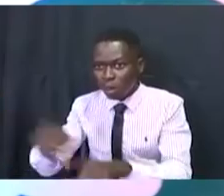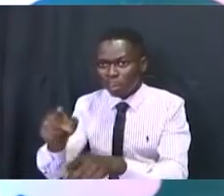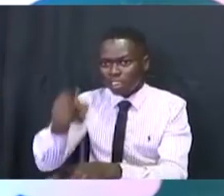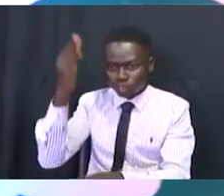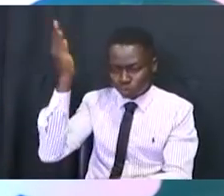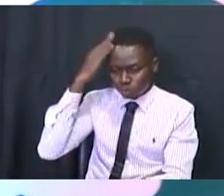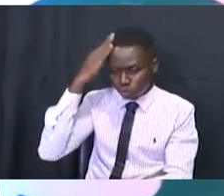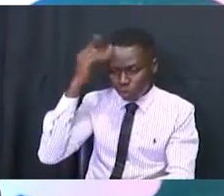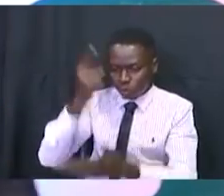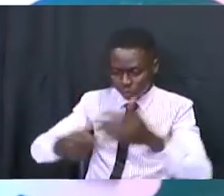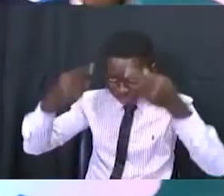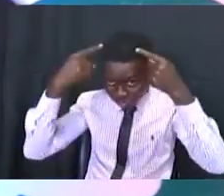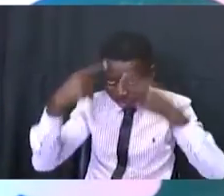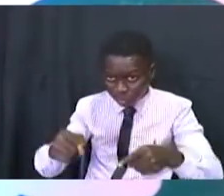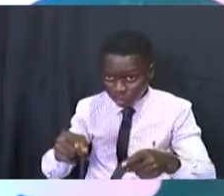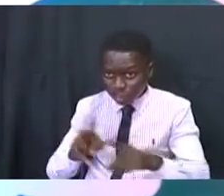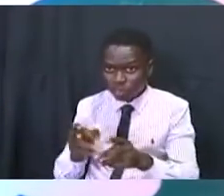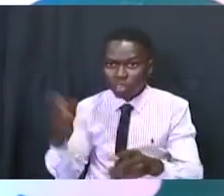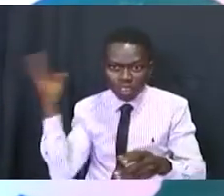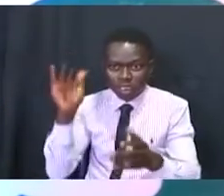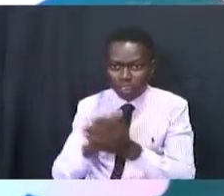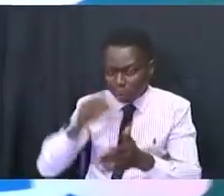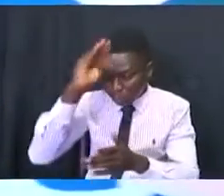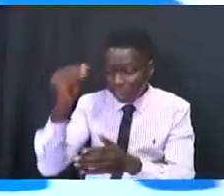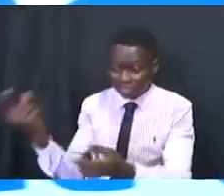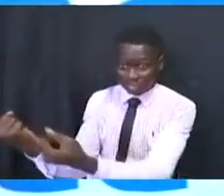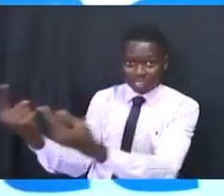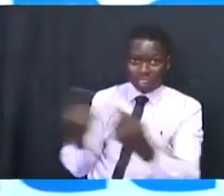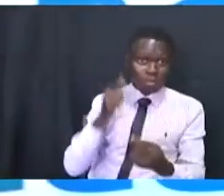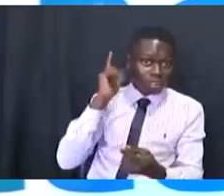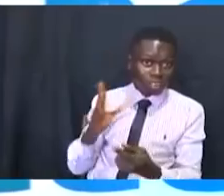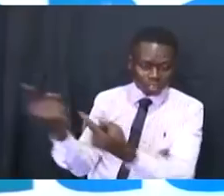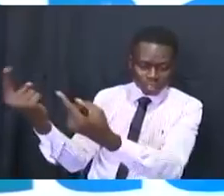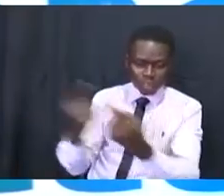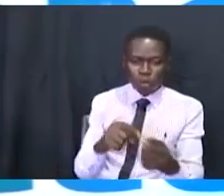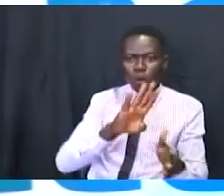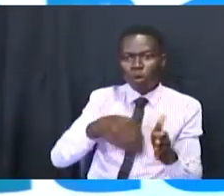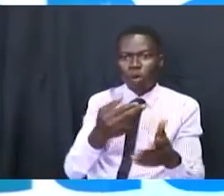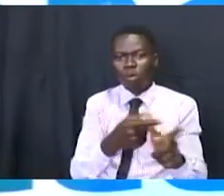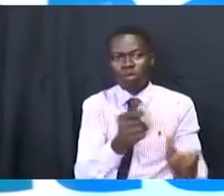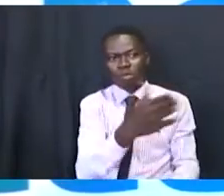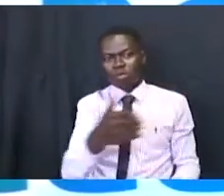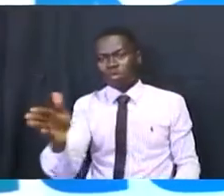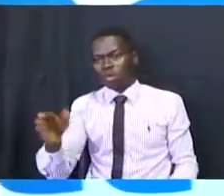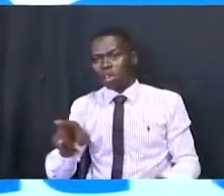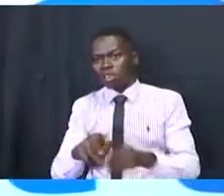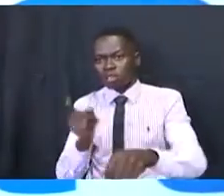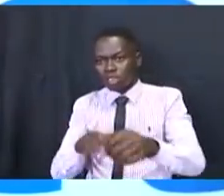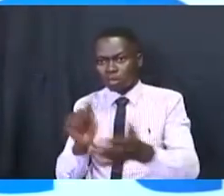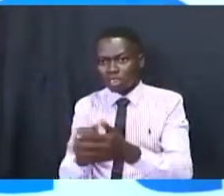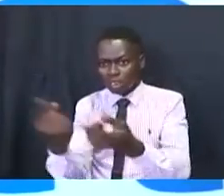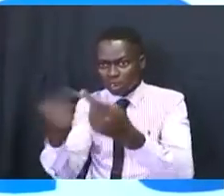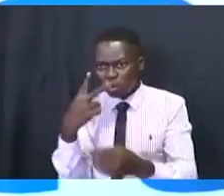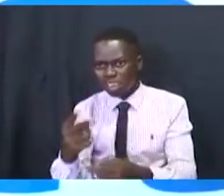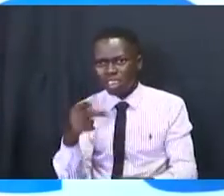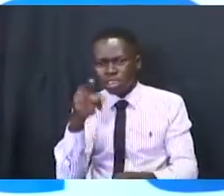But I knew what really happened. So when we heard that the man was coming, they all ran away. So we went into a certain room. Then when the man came and he saw this boy, he